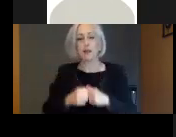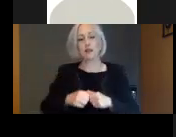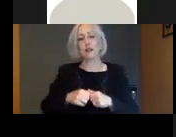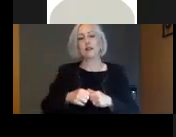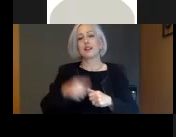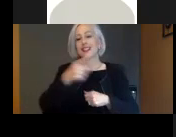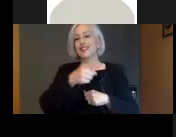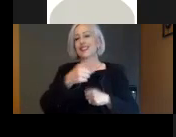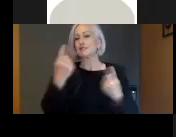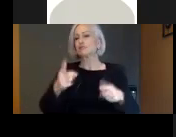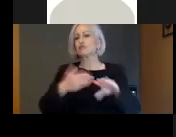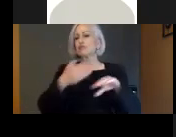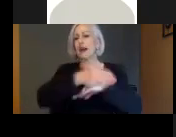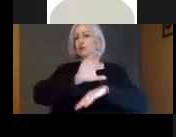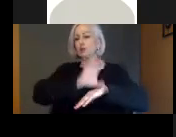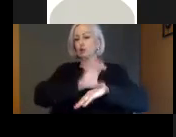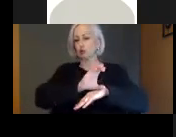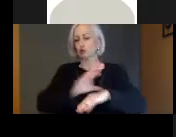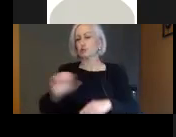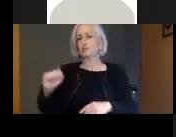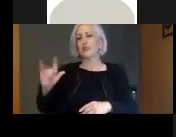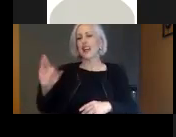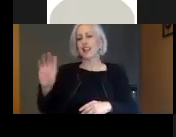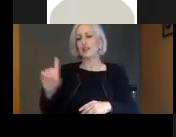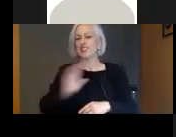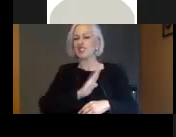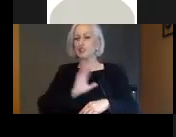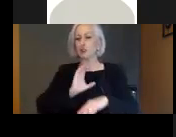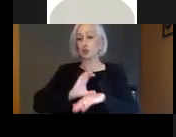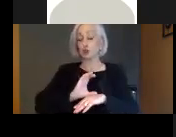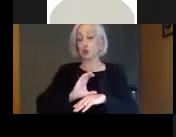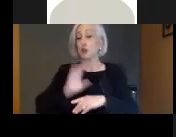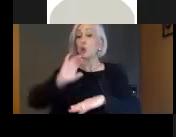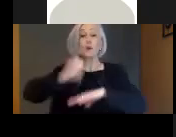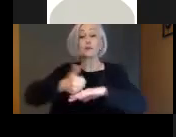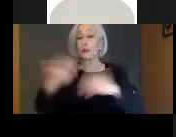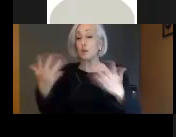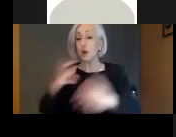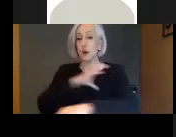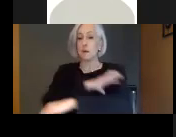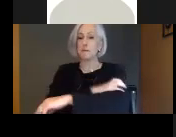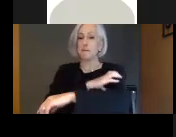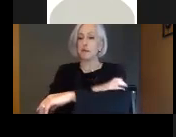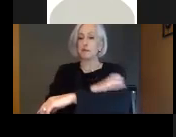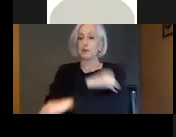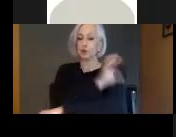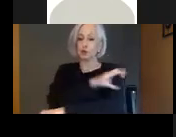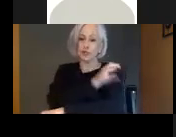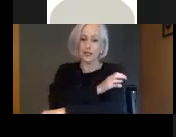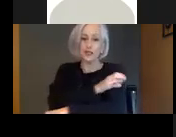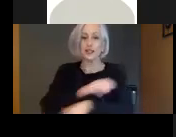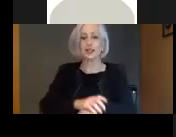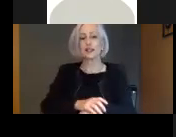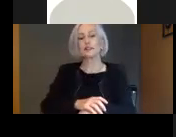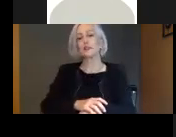church service at Alfred's church, just a simple blood pressure clinic, taking blood pressures, talking about the simple